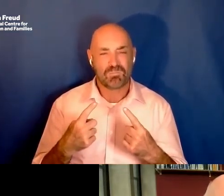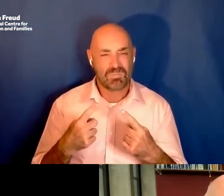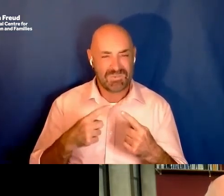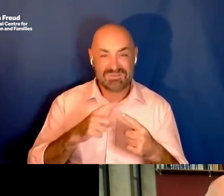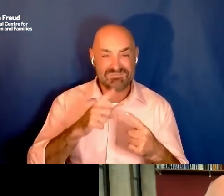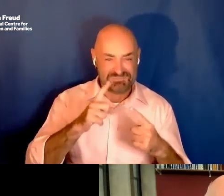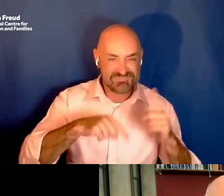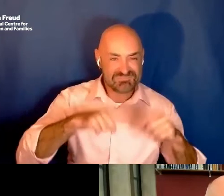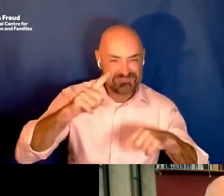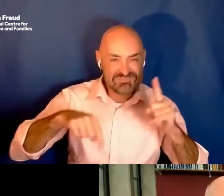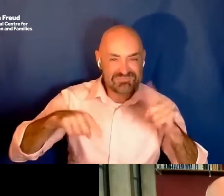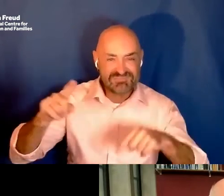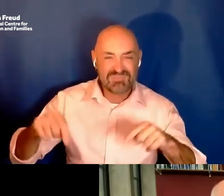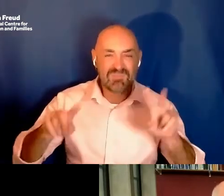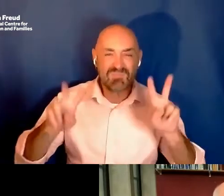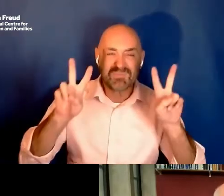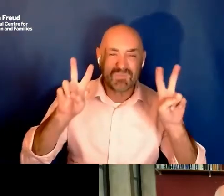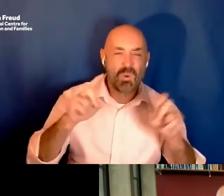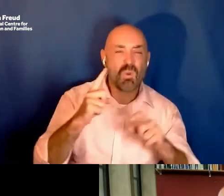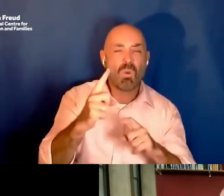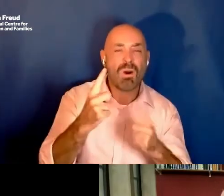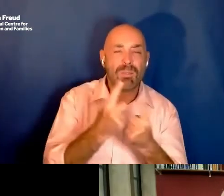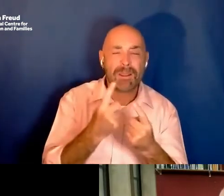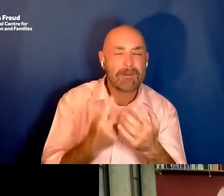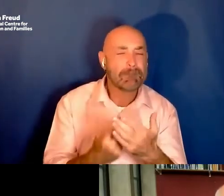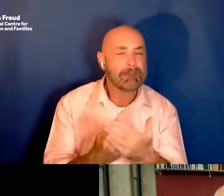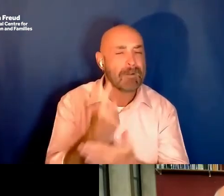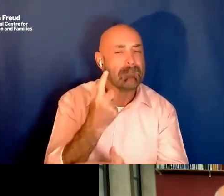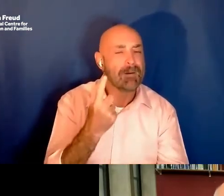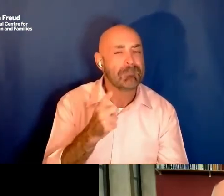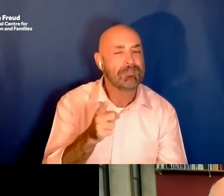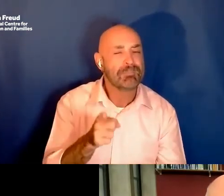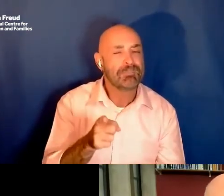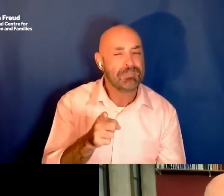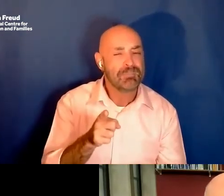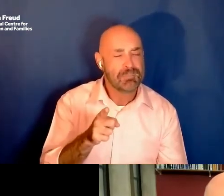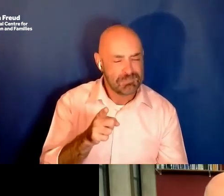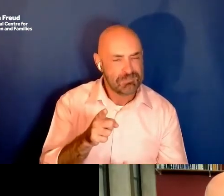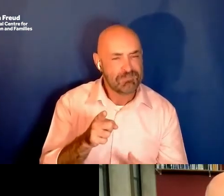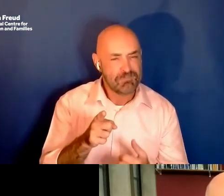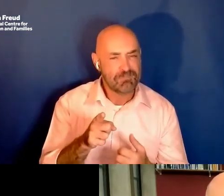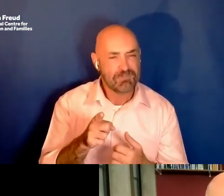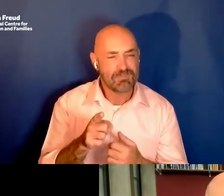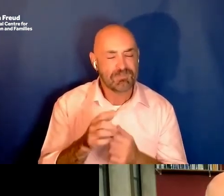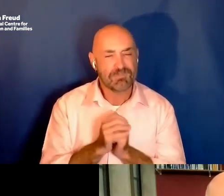of areas. But there's one thing that came across it, really, that